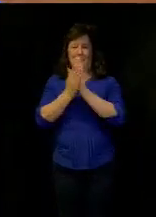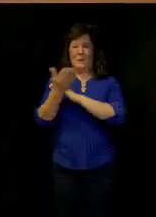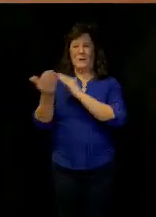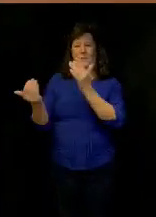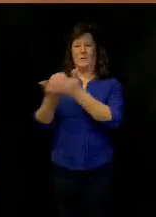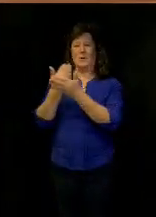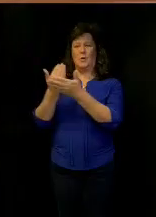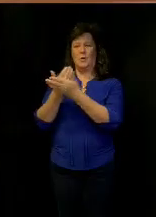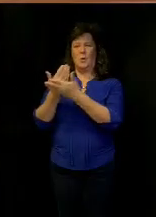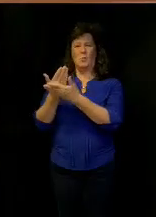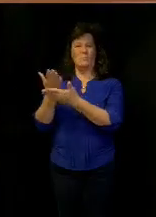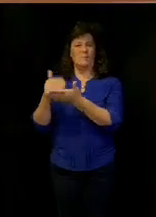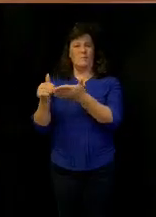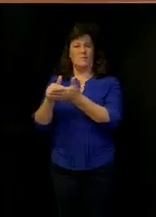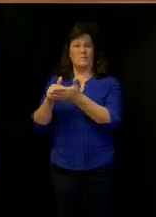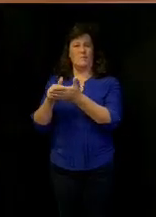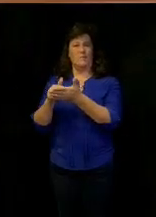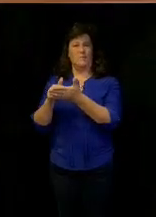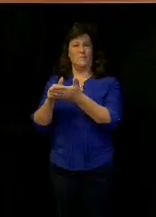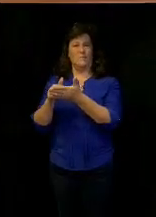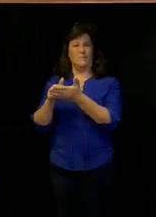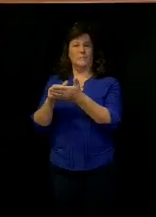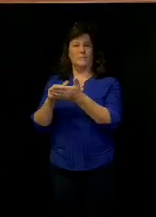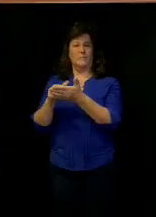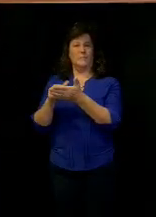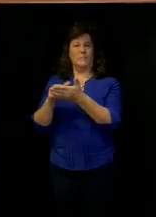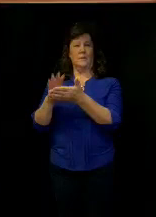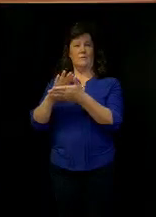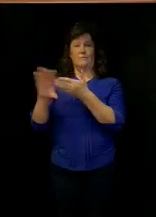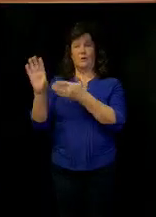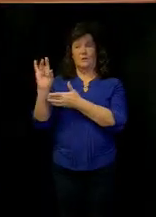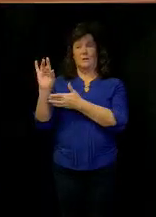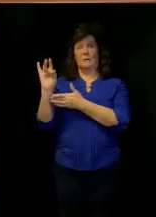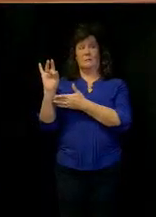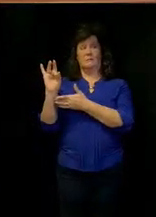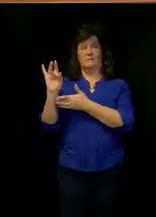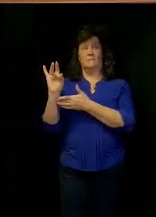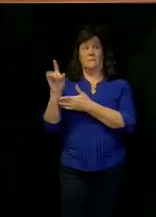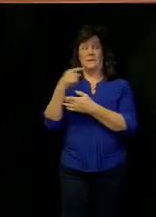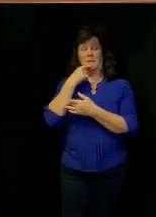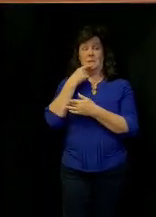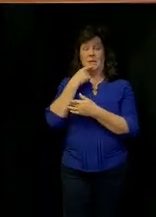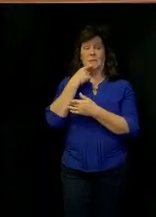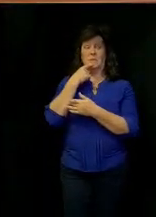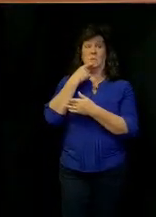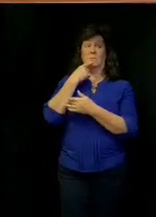Now look in verse 18. We never get here either. I don't think I even gave you that. I don't know. But verse 18 says this one.